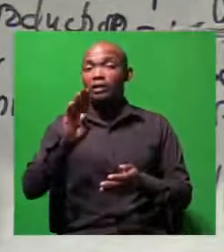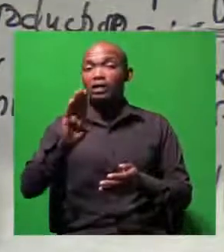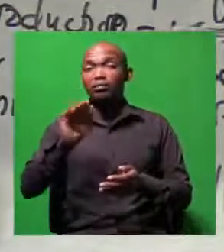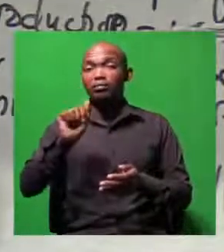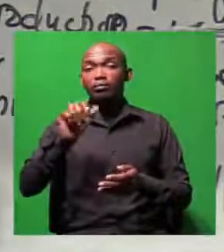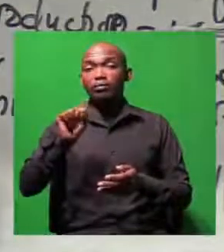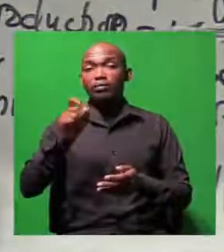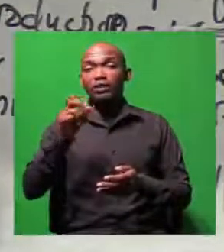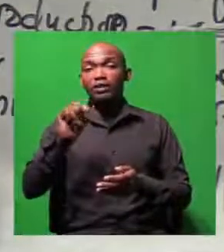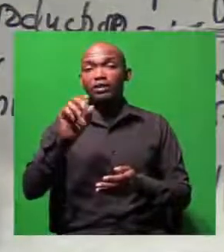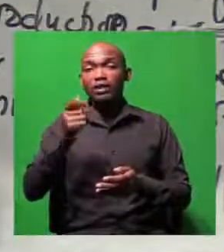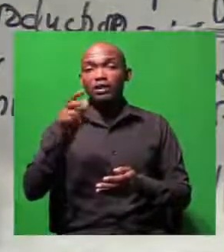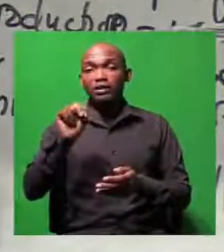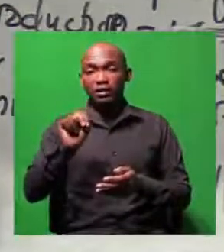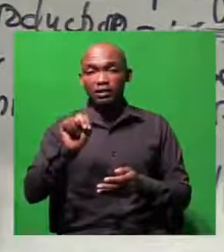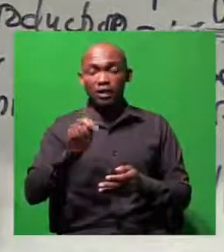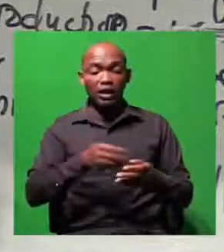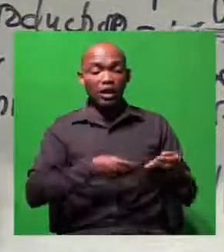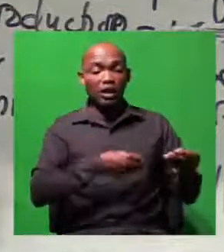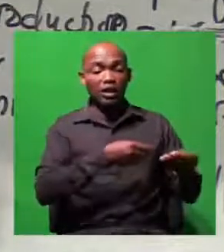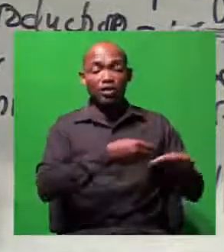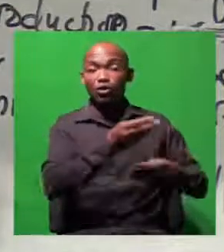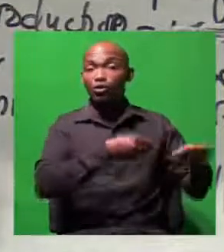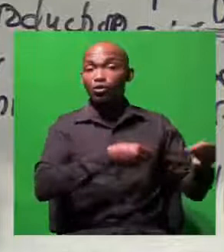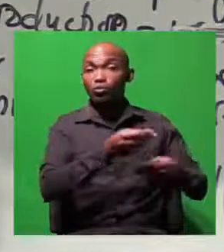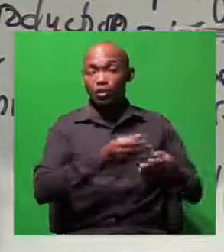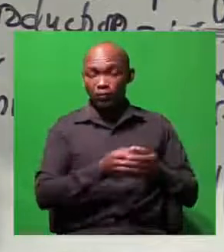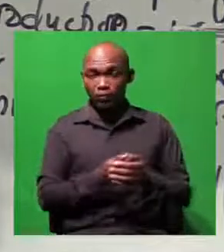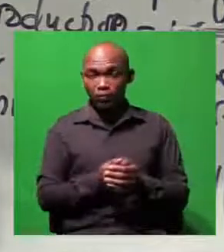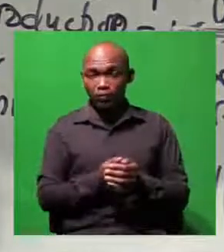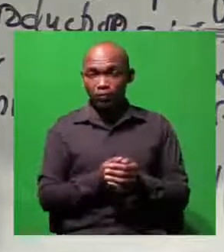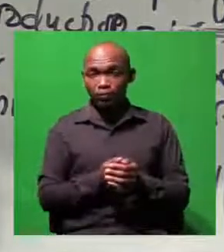economy. Subsistence economy.